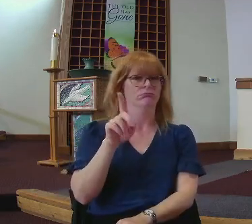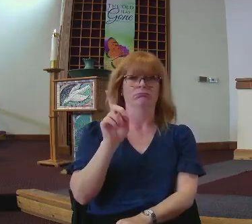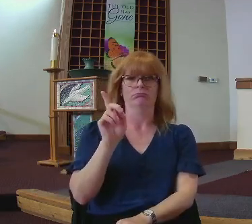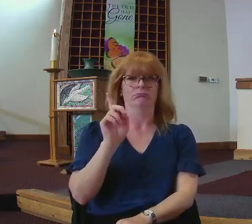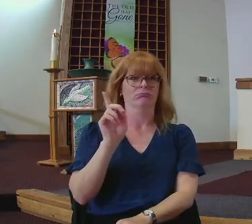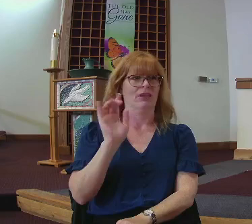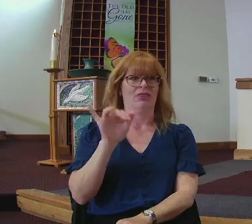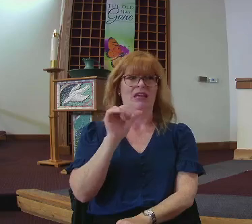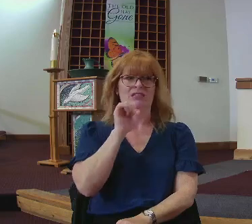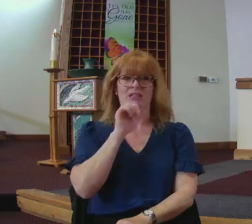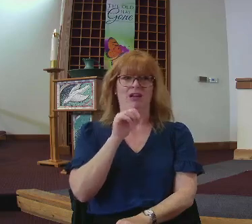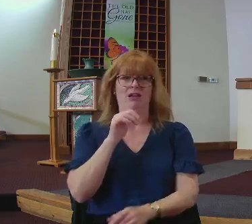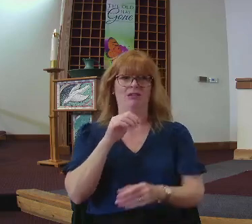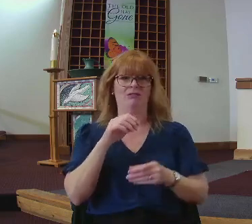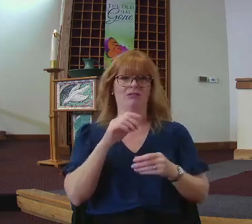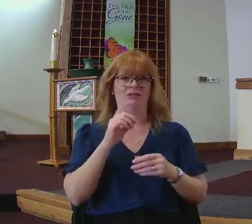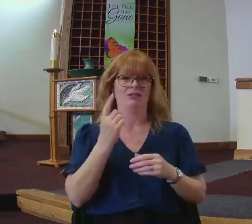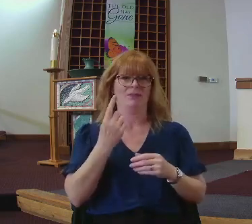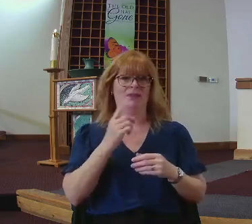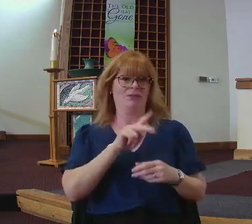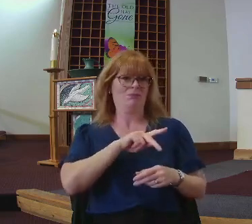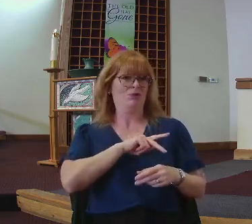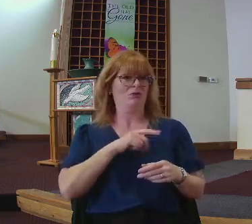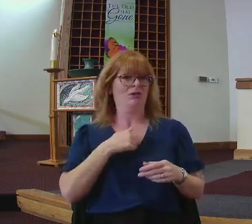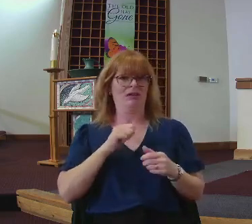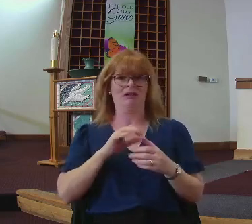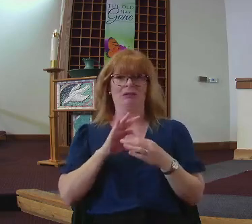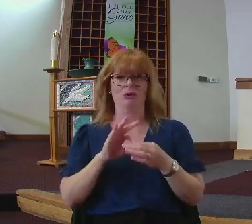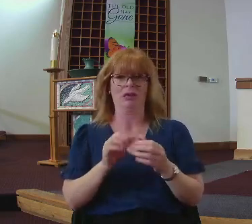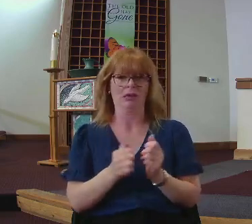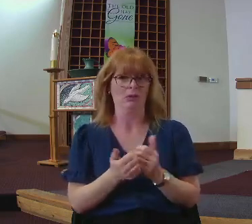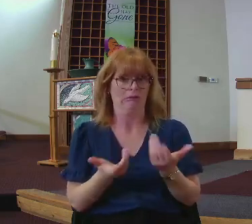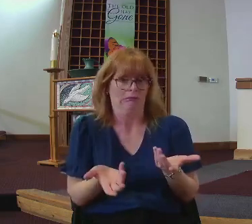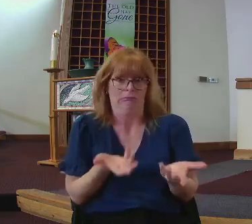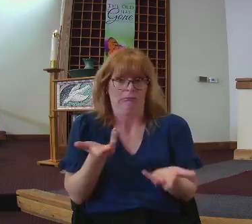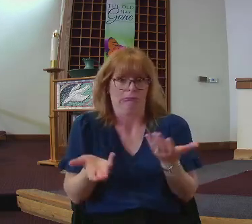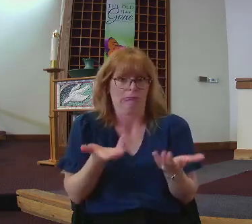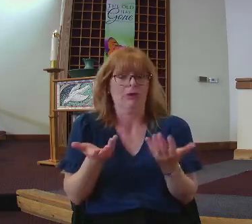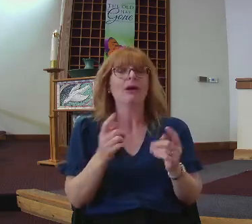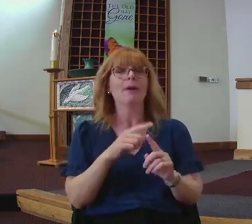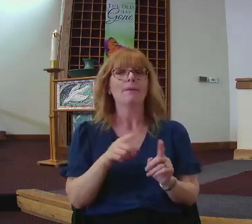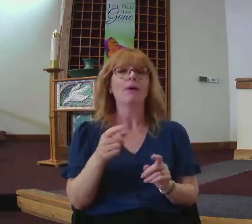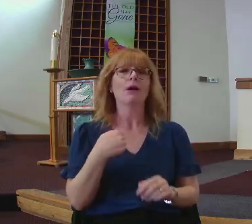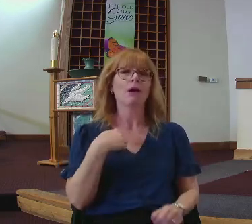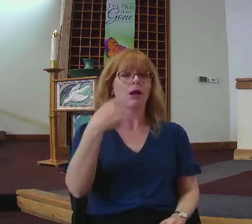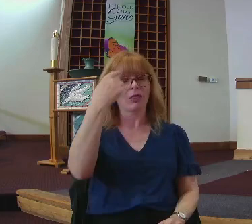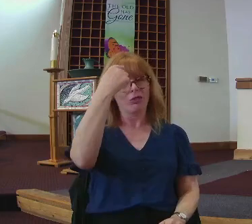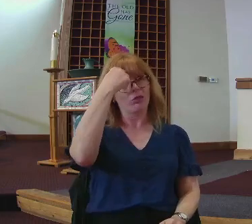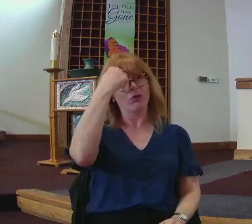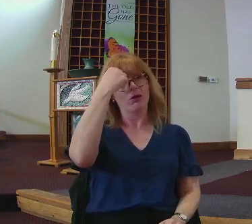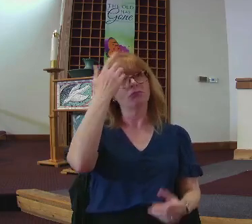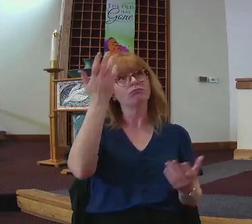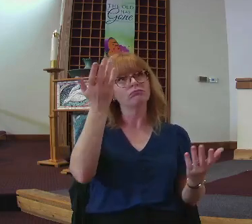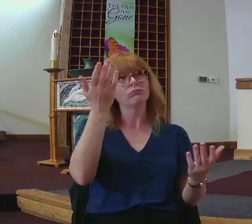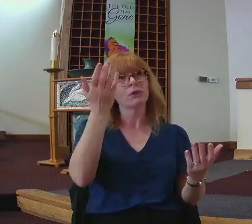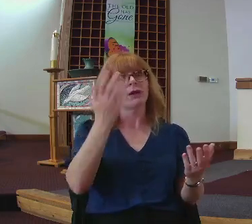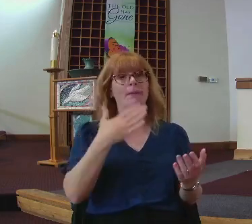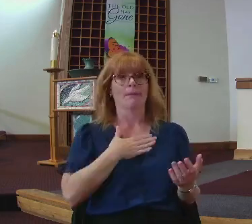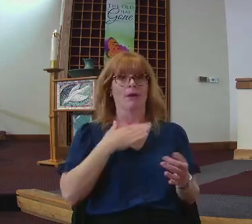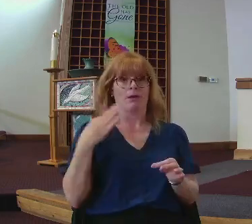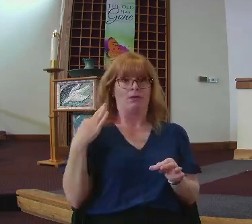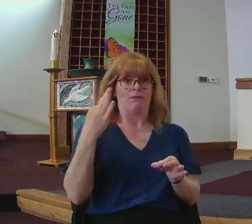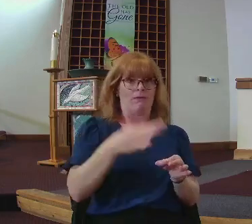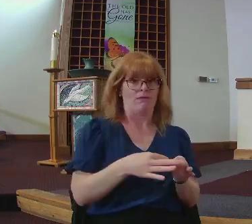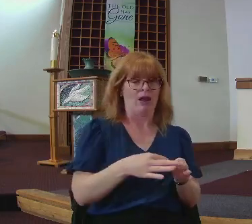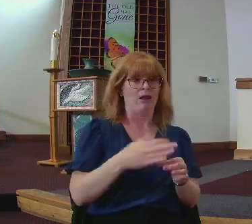But as I thought about what is in my wheelhouse as a pastor, I realized that one of the places where my faith and